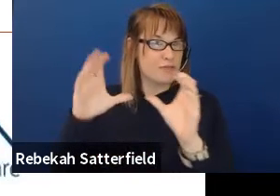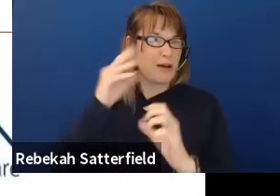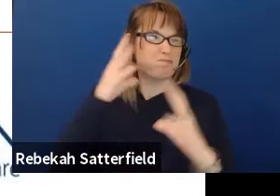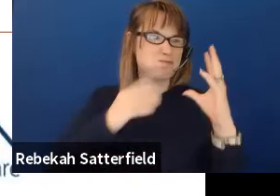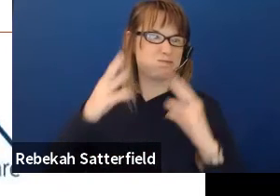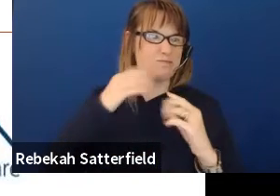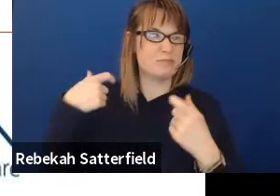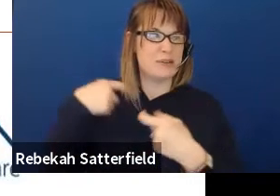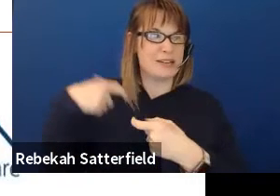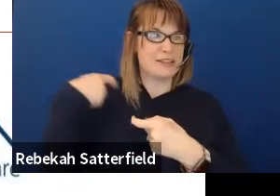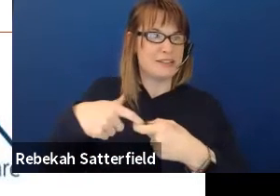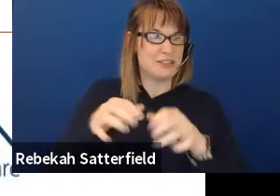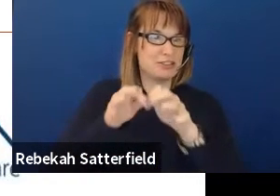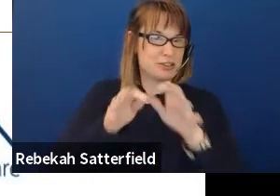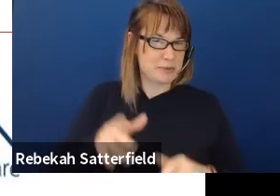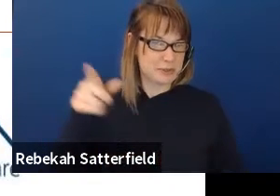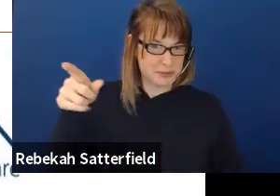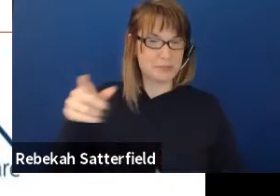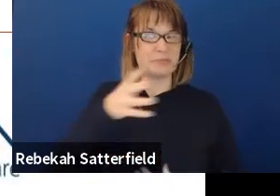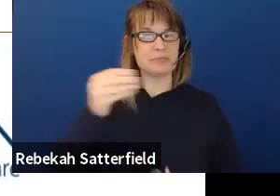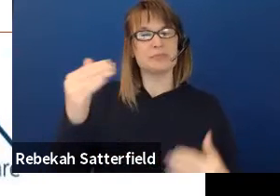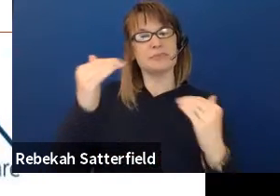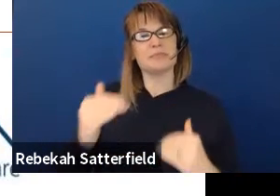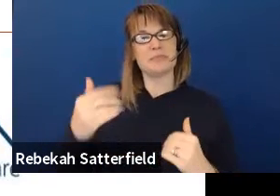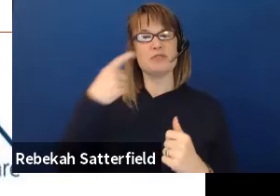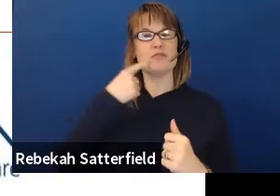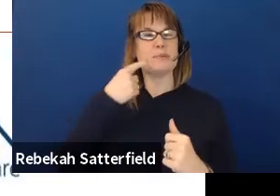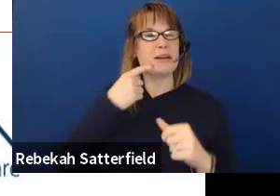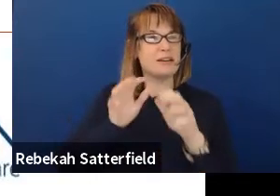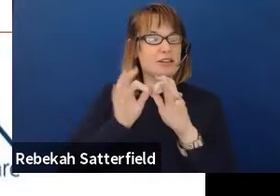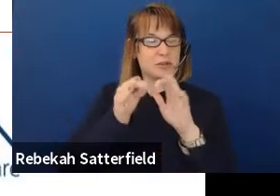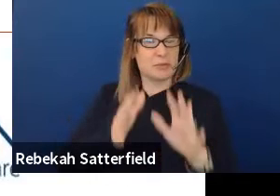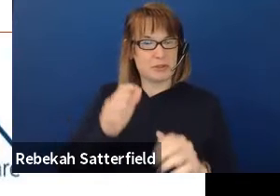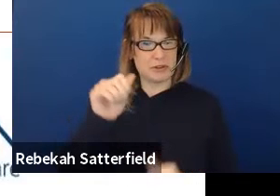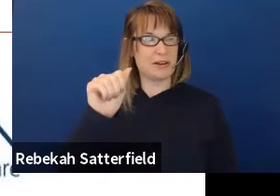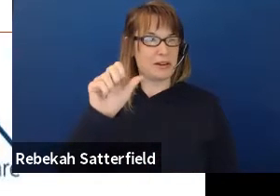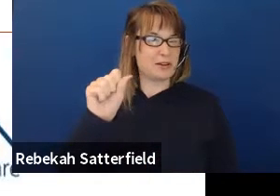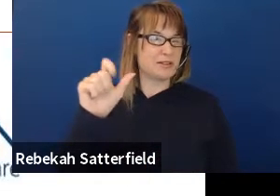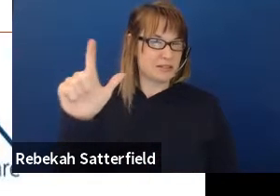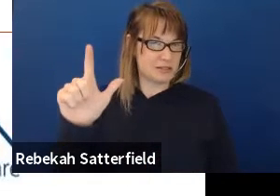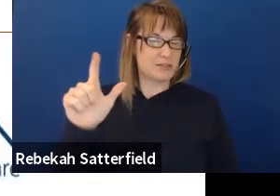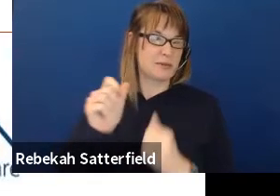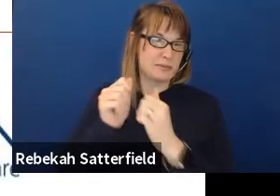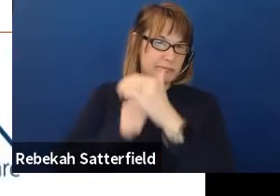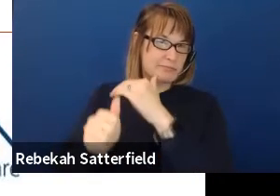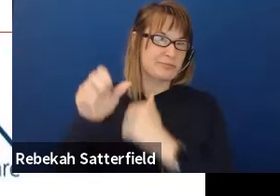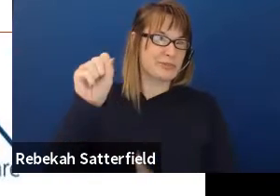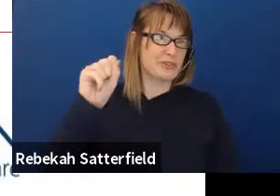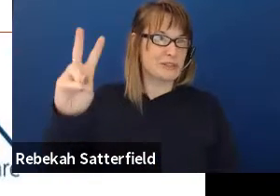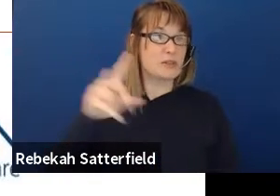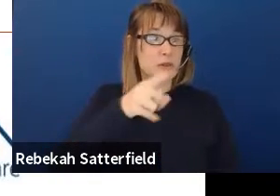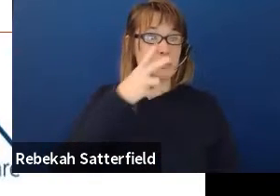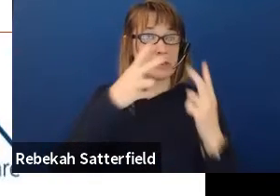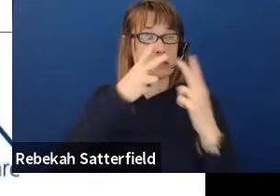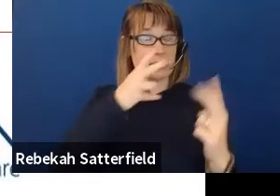experienced Spanish interpreter at Stratus Video. And they are joined by Rebecca, an ASL interpreter with Stratus Video. And you are seeing